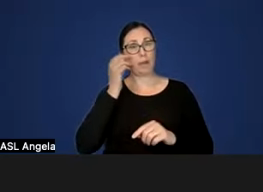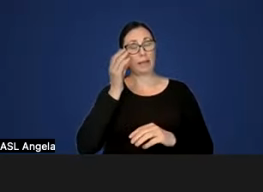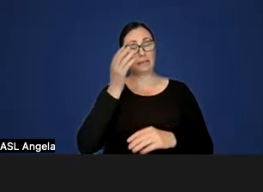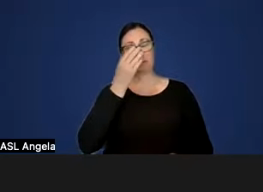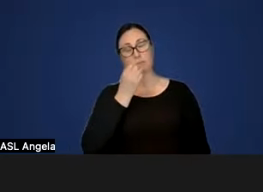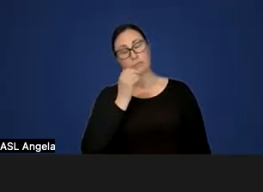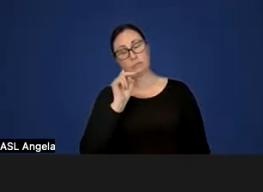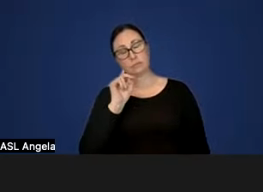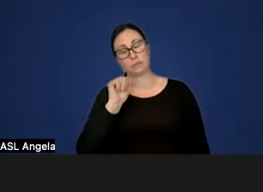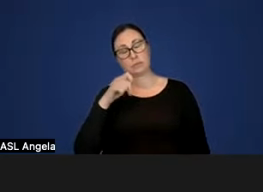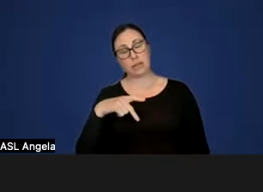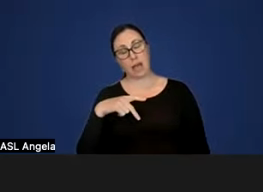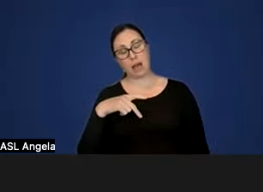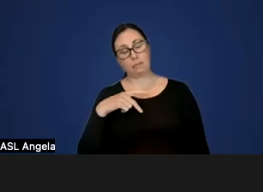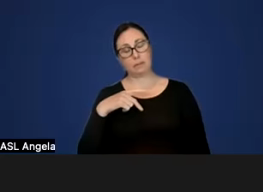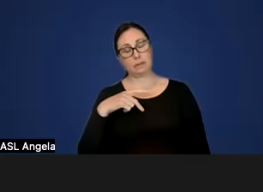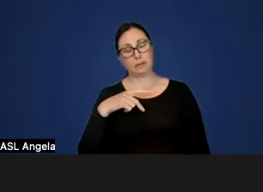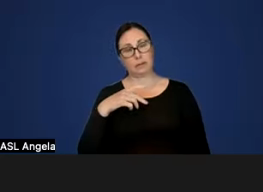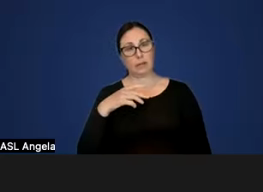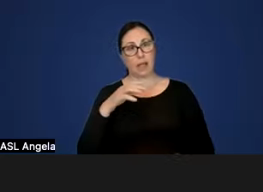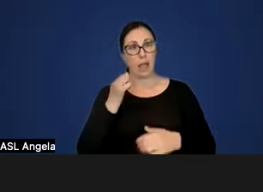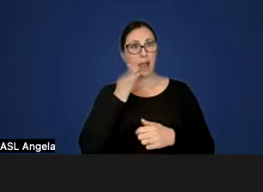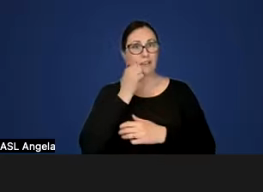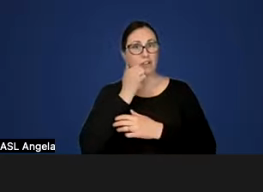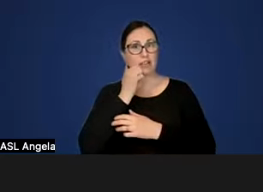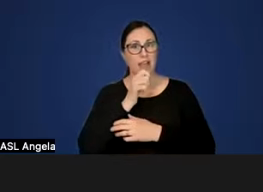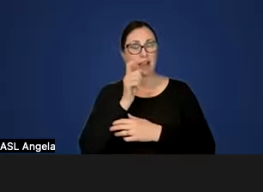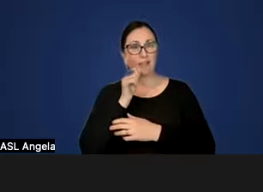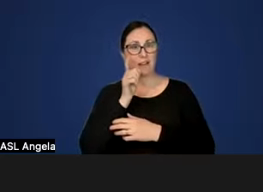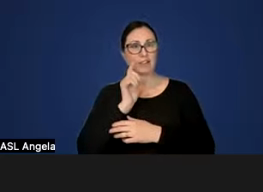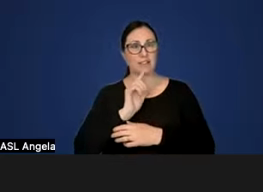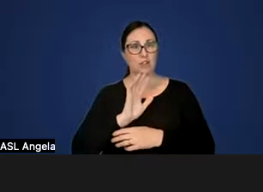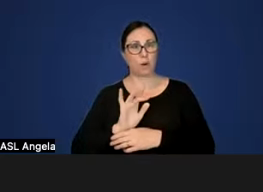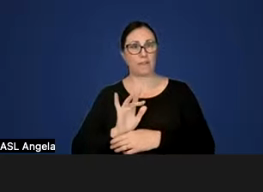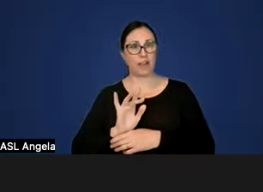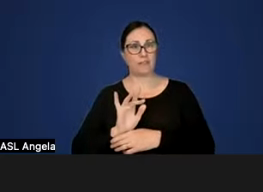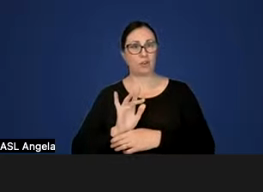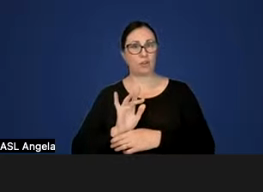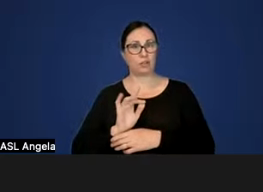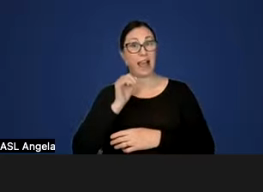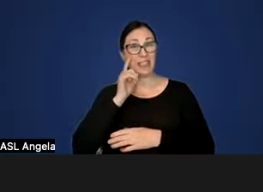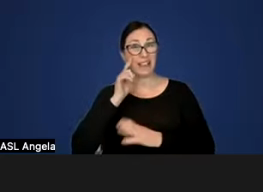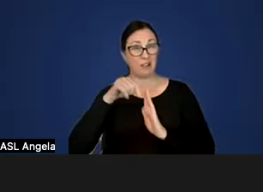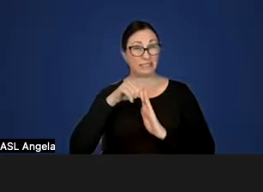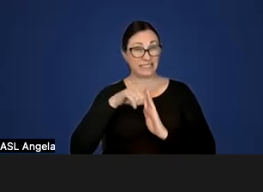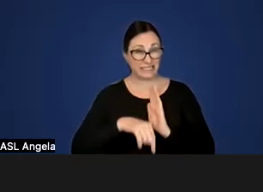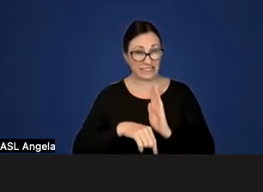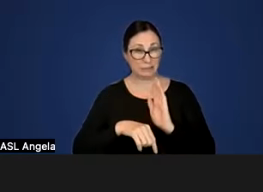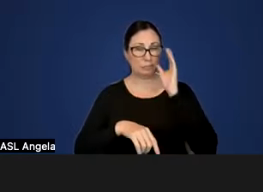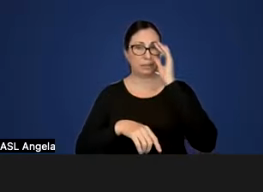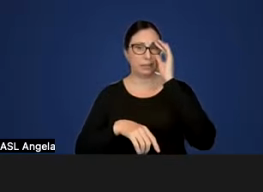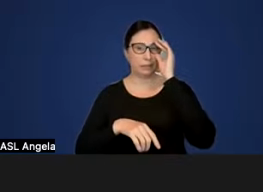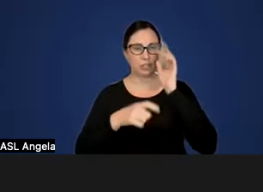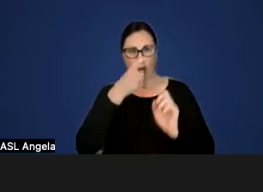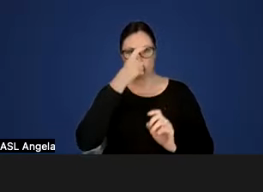a 25-year-old. I'm like, I think I was deep in a